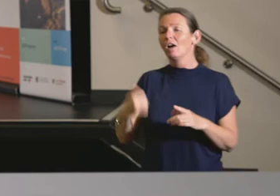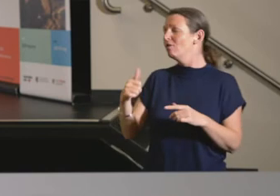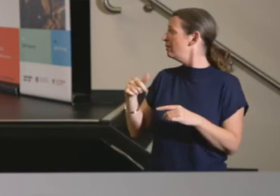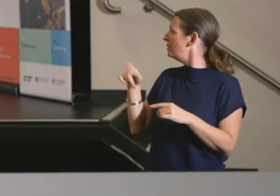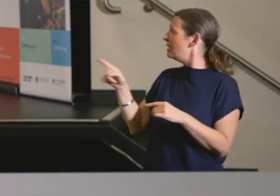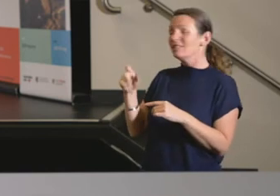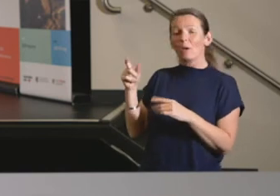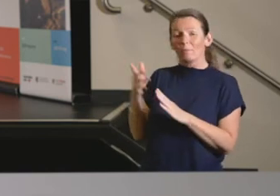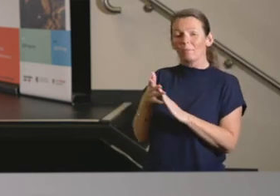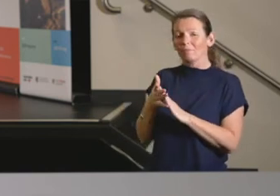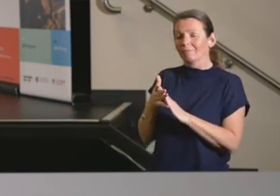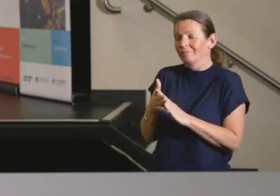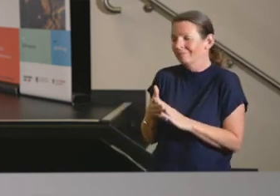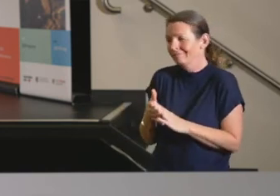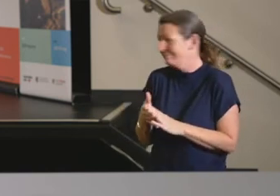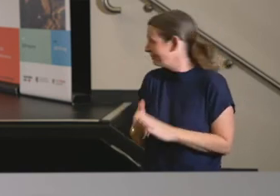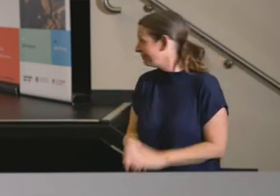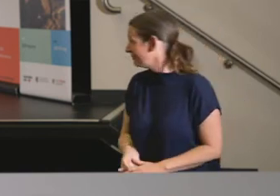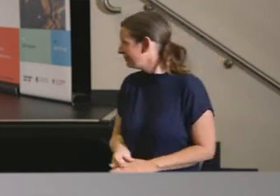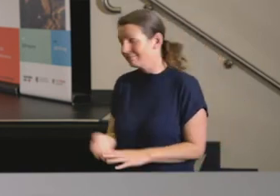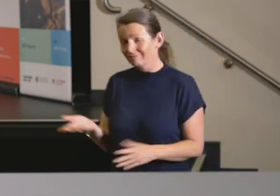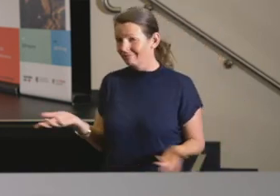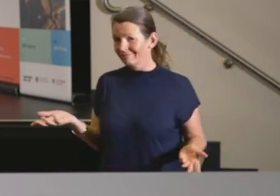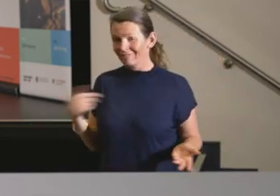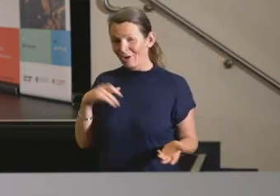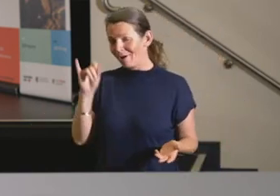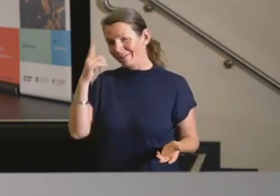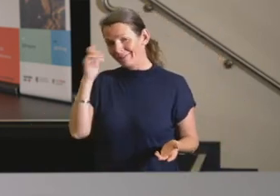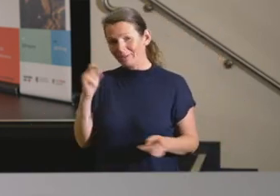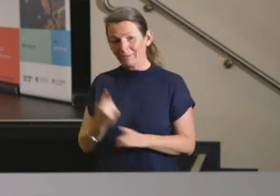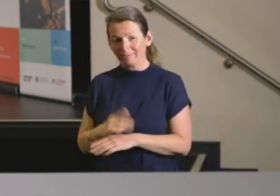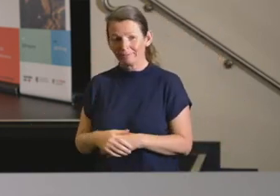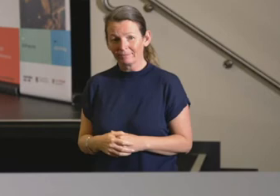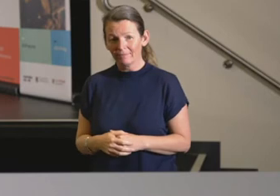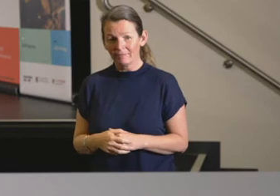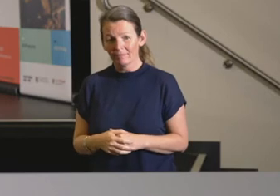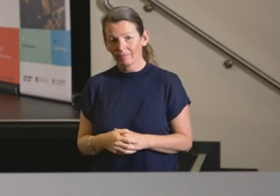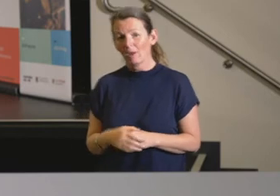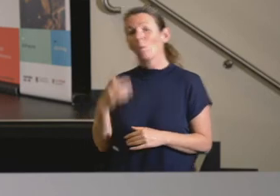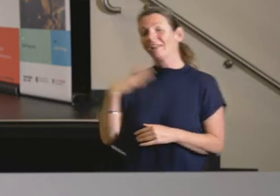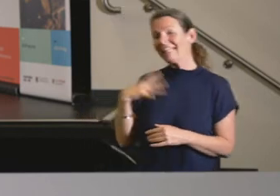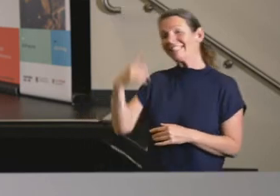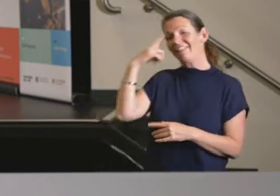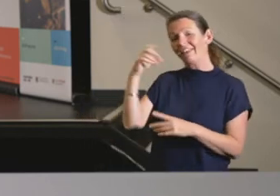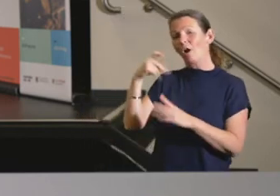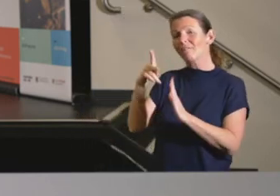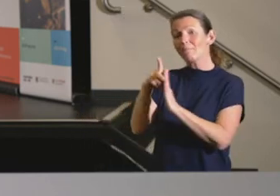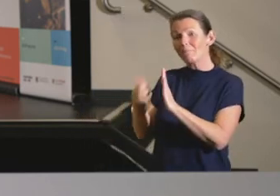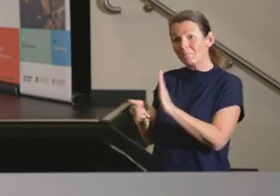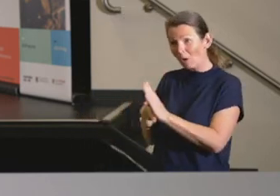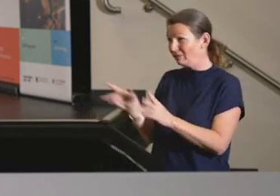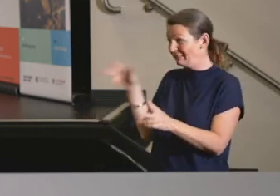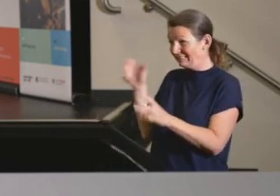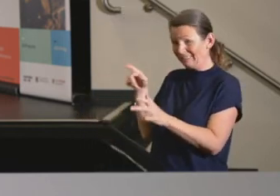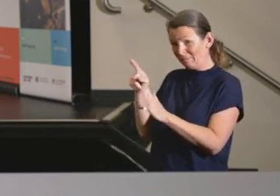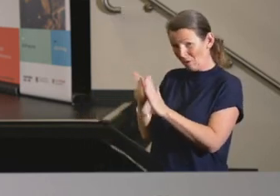feel the same as you do or who were set in that same silo. We have to think about these people who, we have to think about everybody and lead for all of